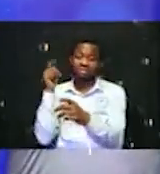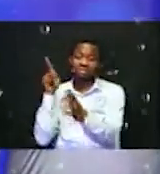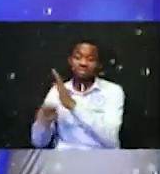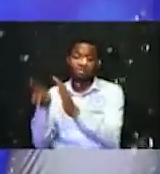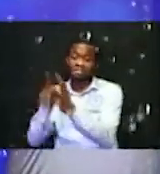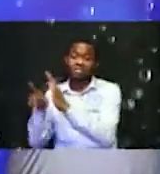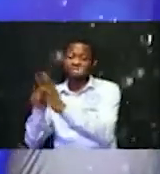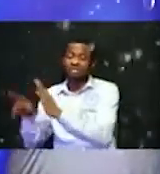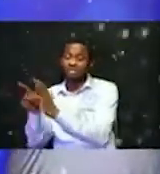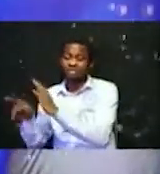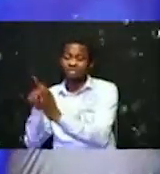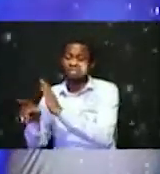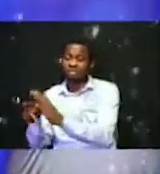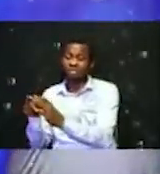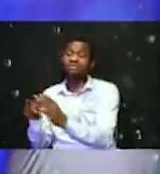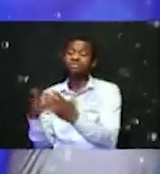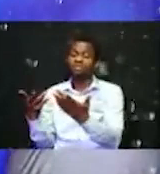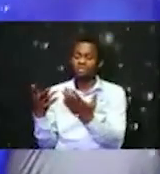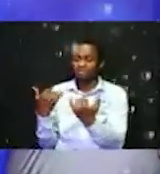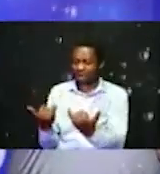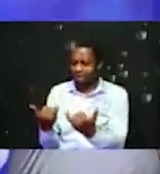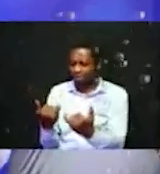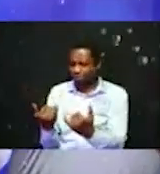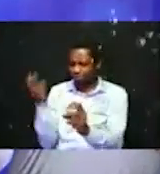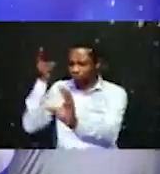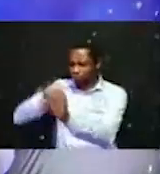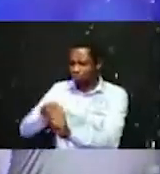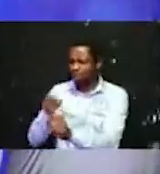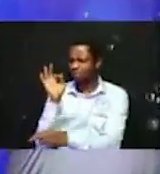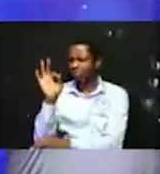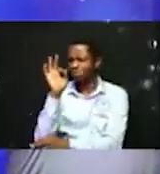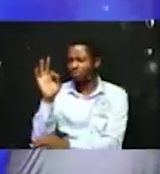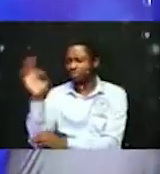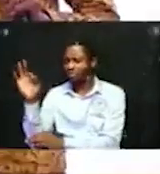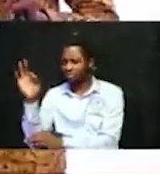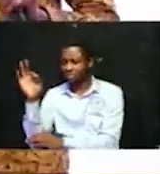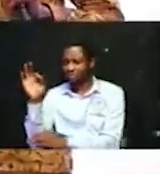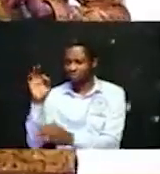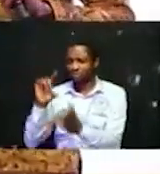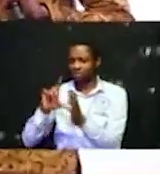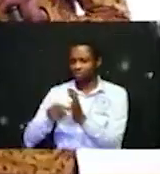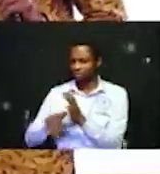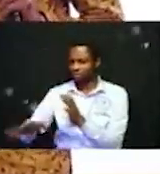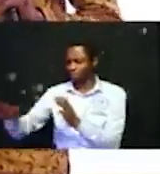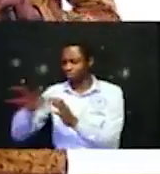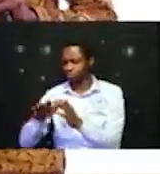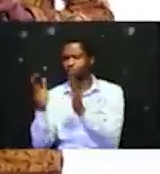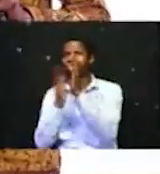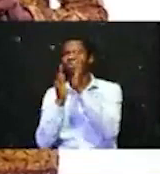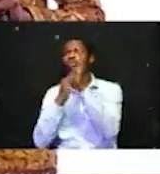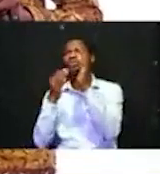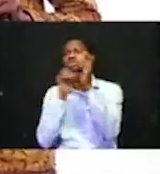to destroy. And they praise God because of me. Na tiankon ara na wate